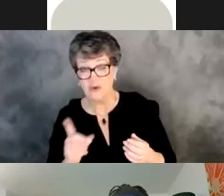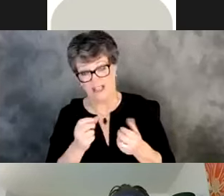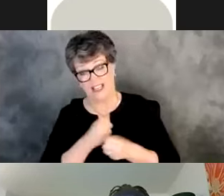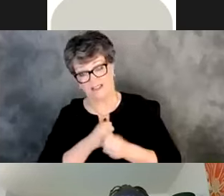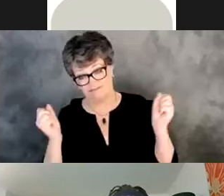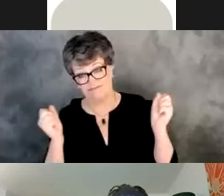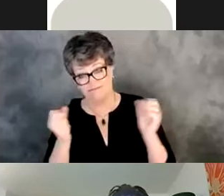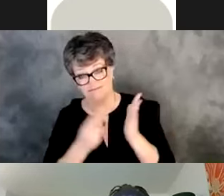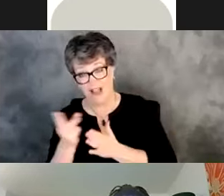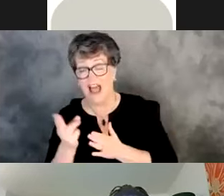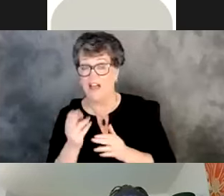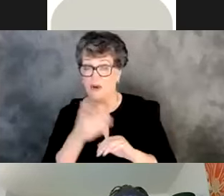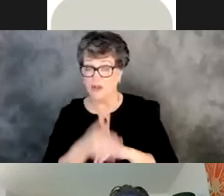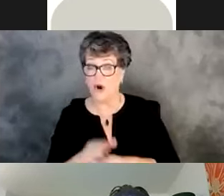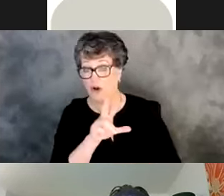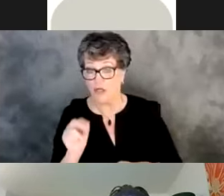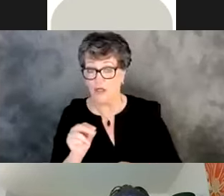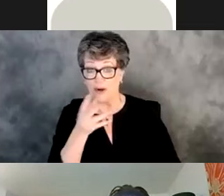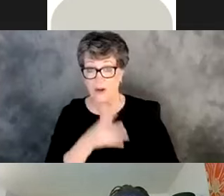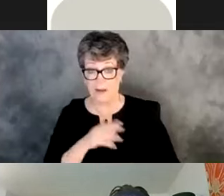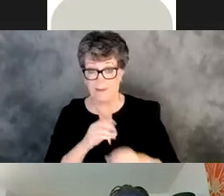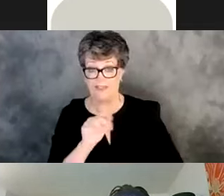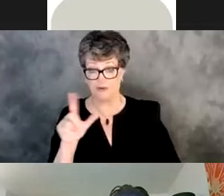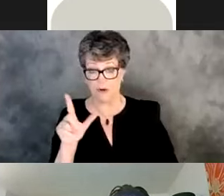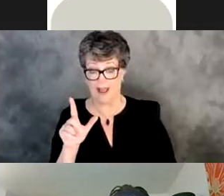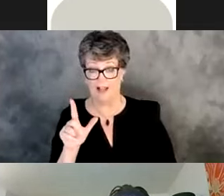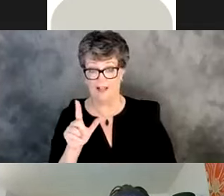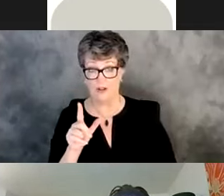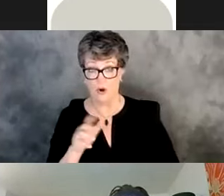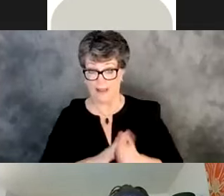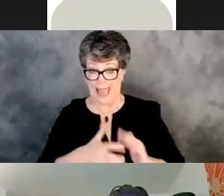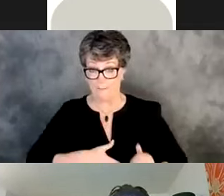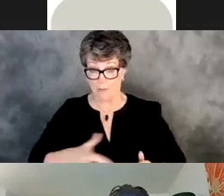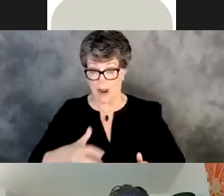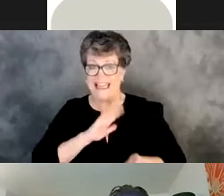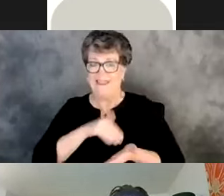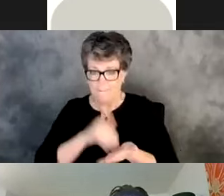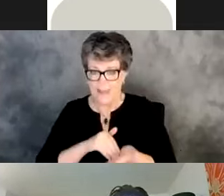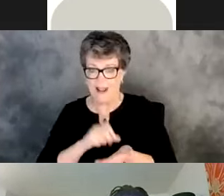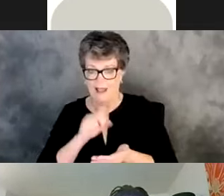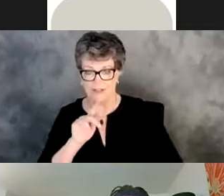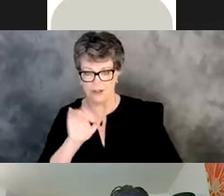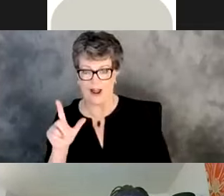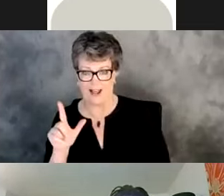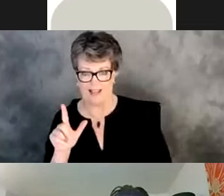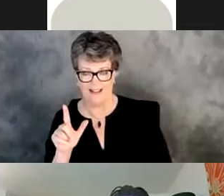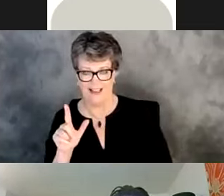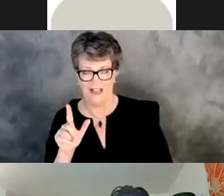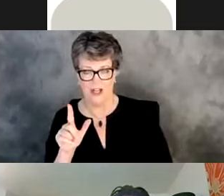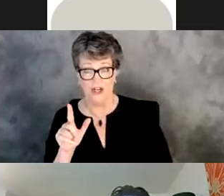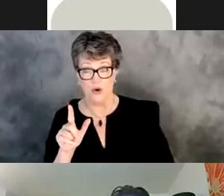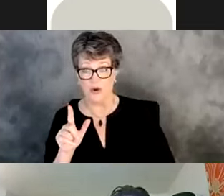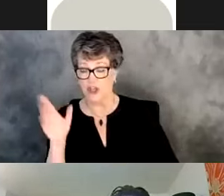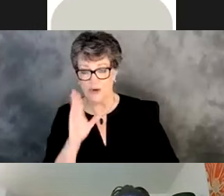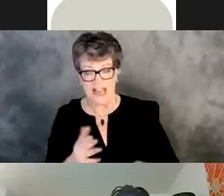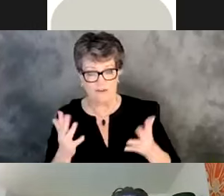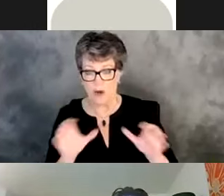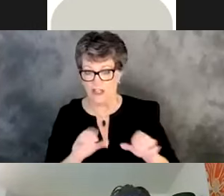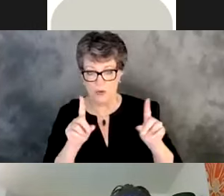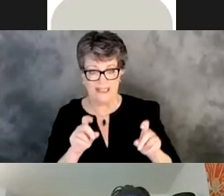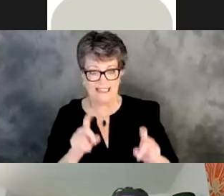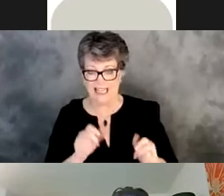is that there were over 30 women in the trials who got pregnant in the middle of the trial. So the whole idea is you never want to do a test